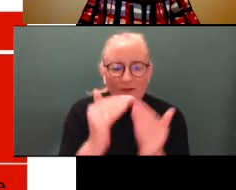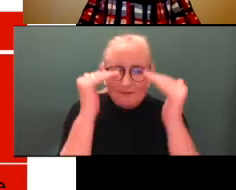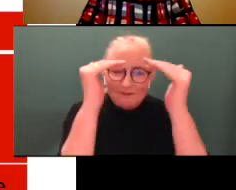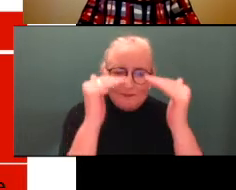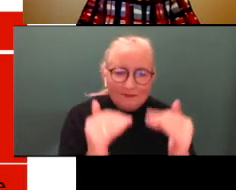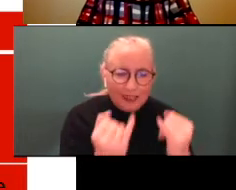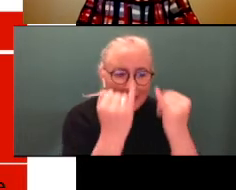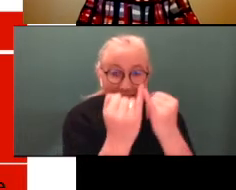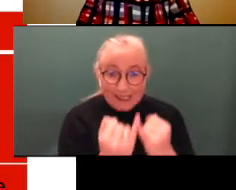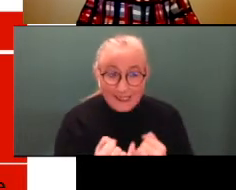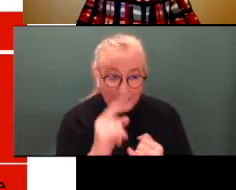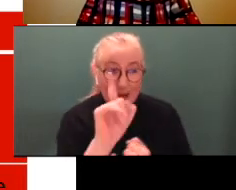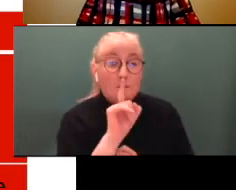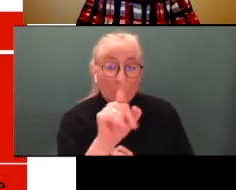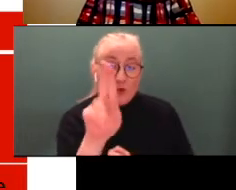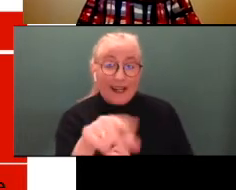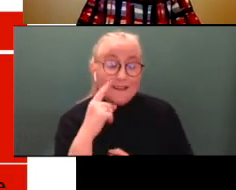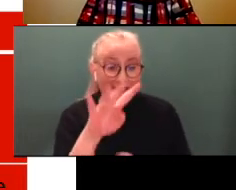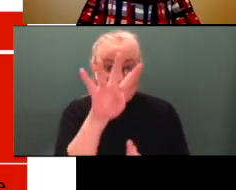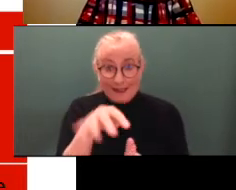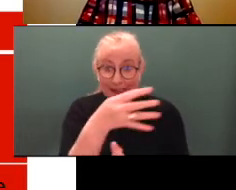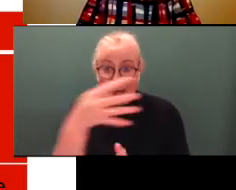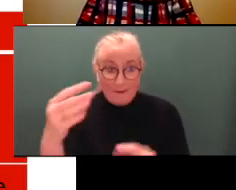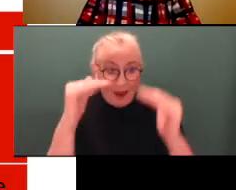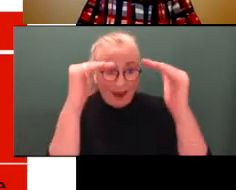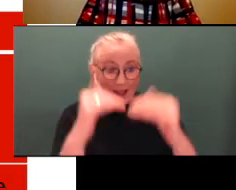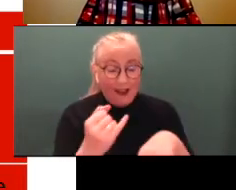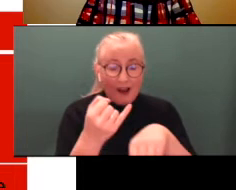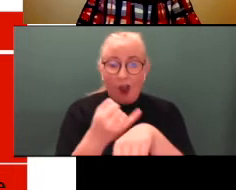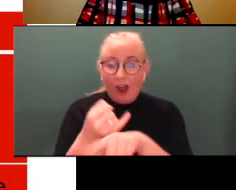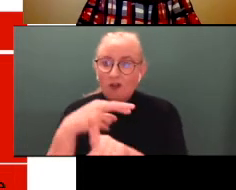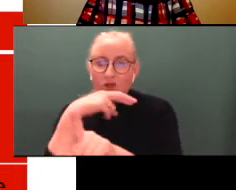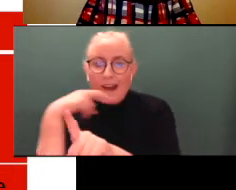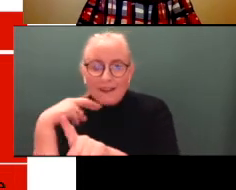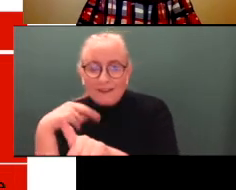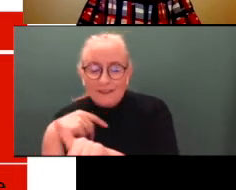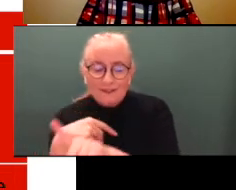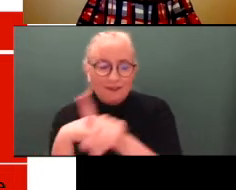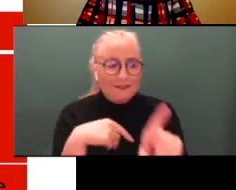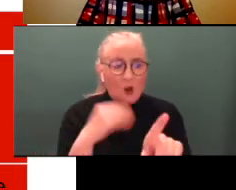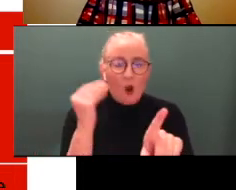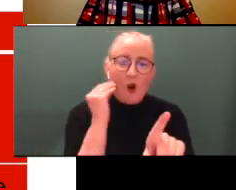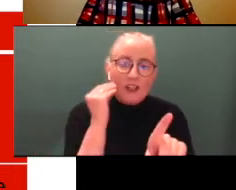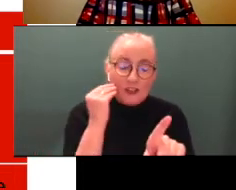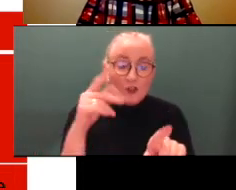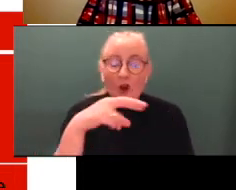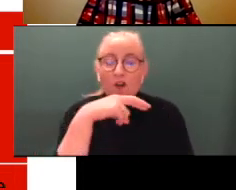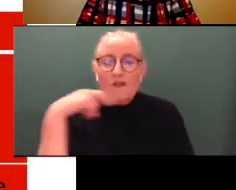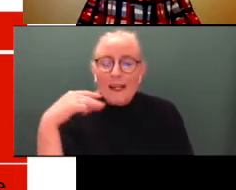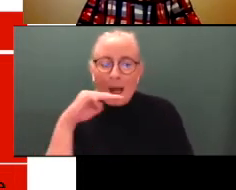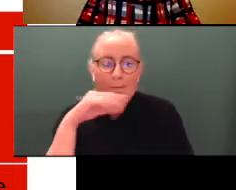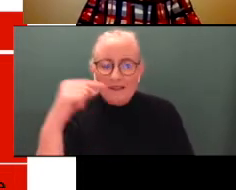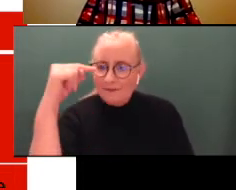see that we're looking at a table that is colored either red or orange. So the red indicates that